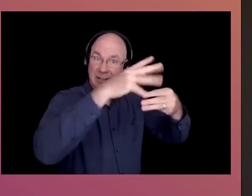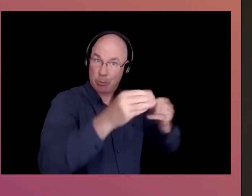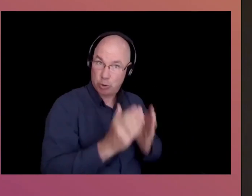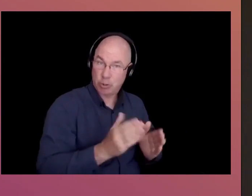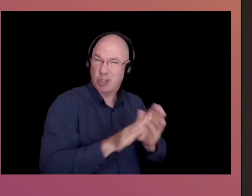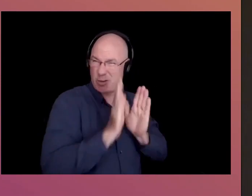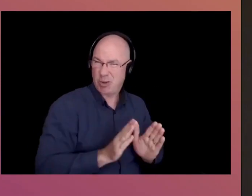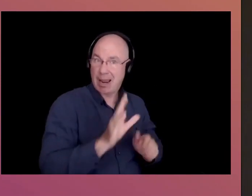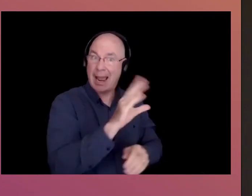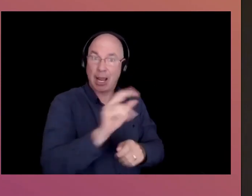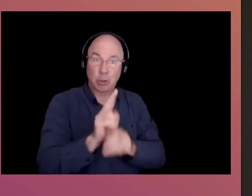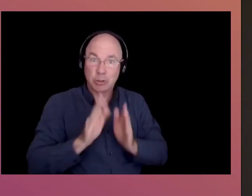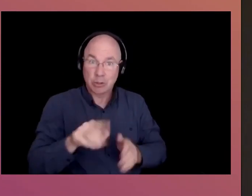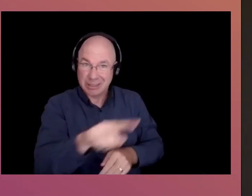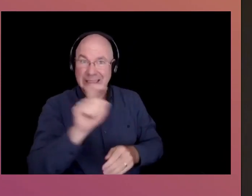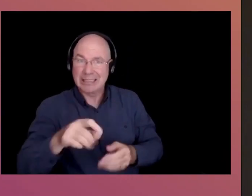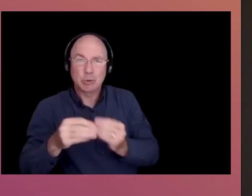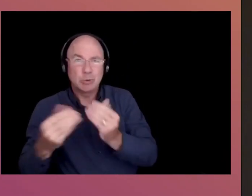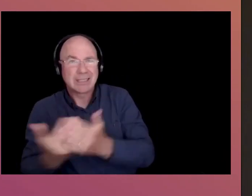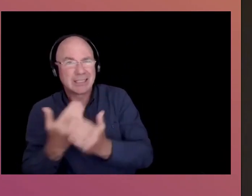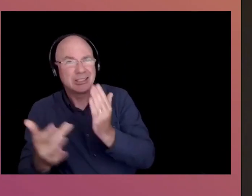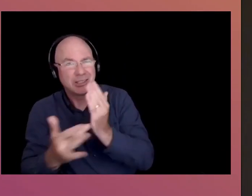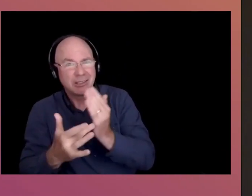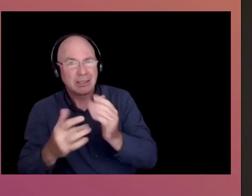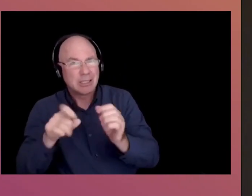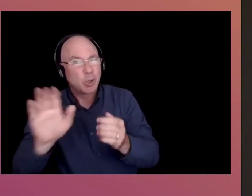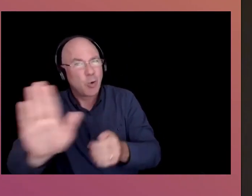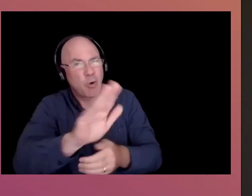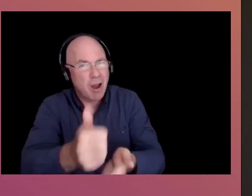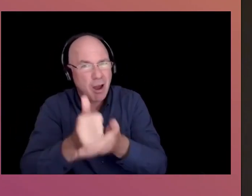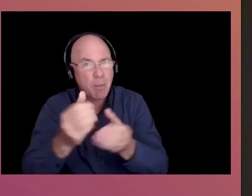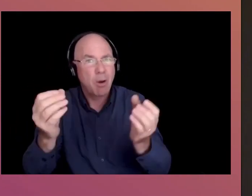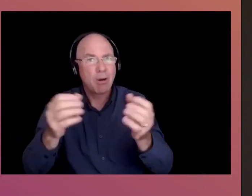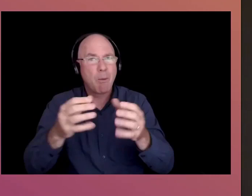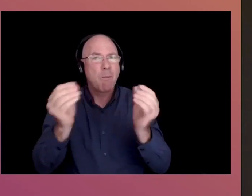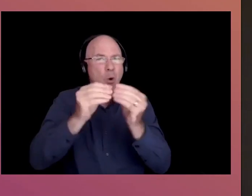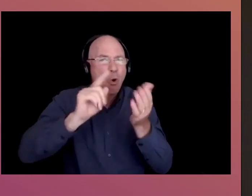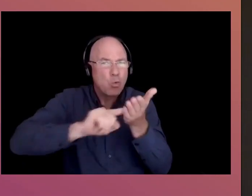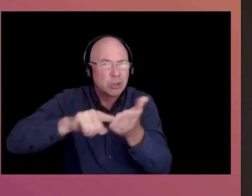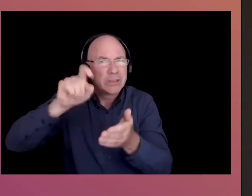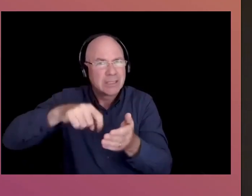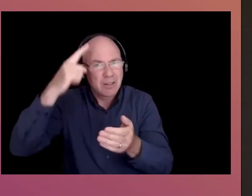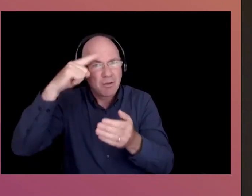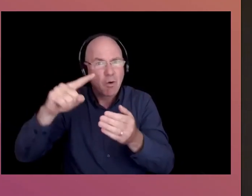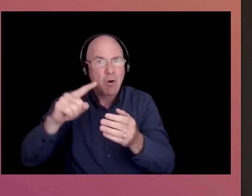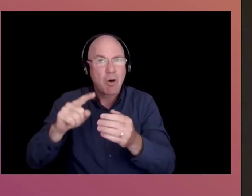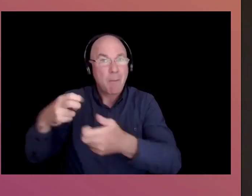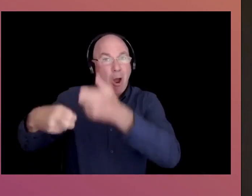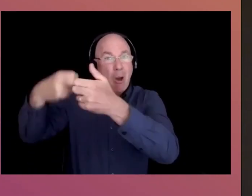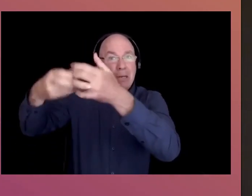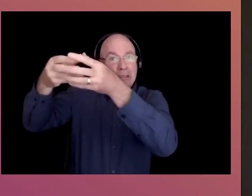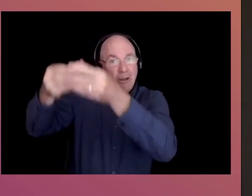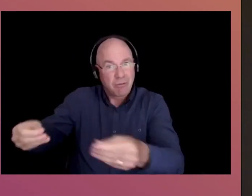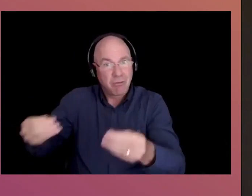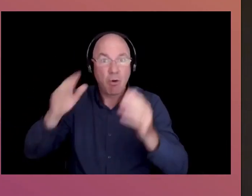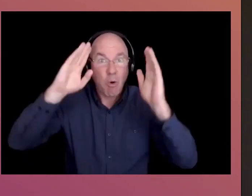help. A lot of research will be needed to make these solutions available. I hope we'll find more